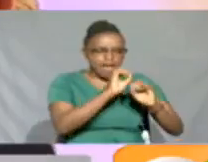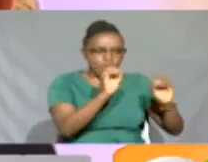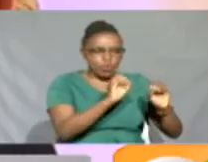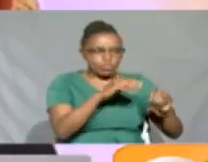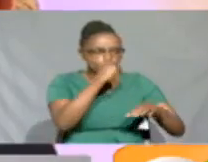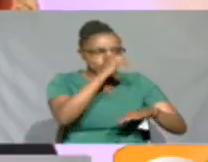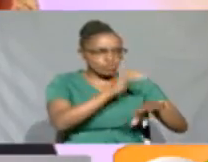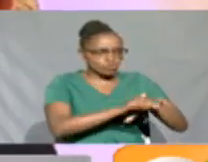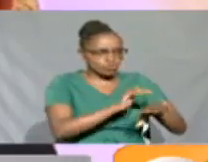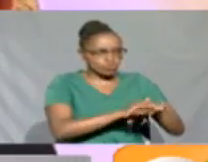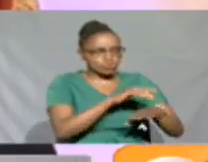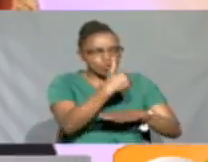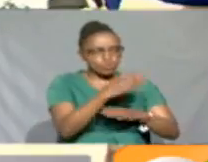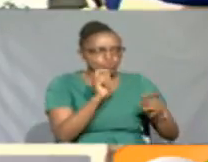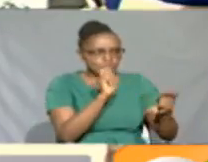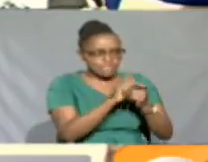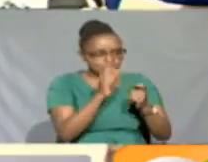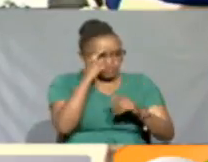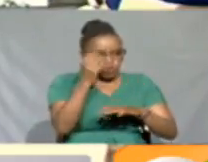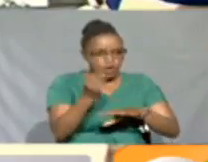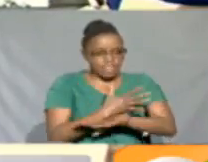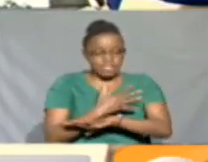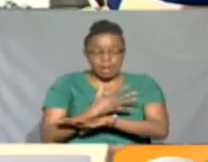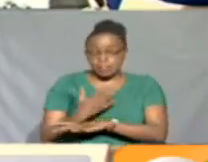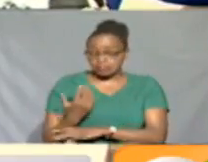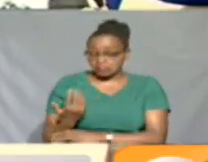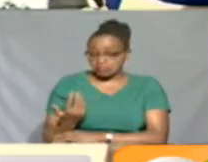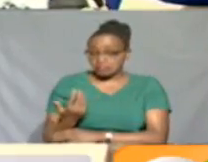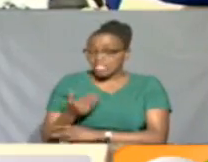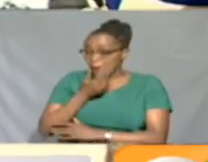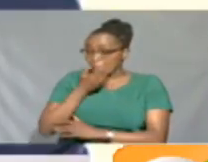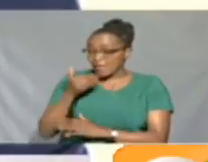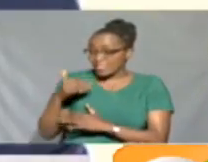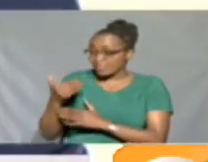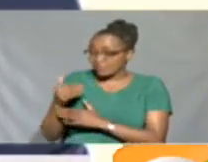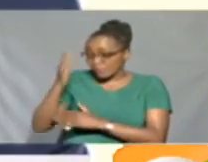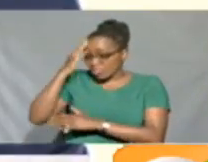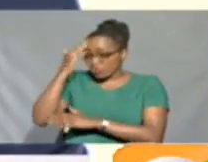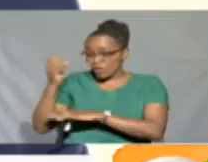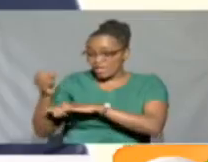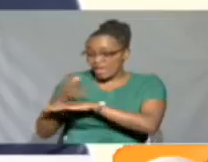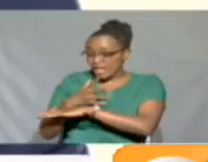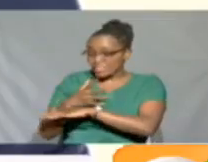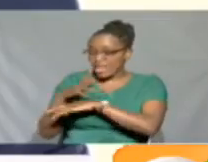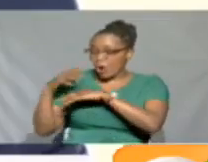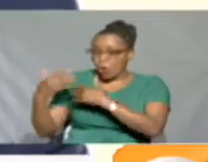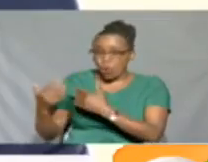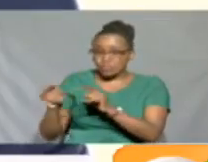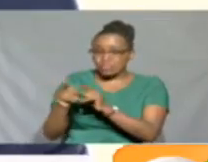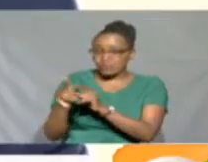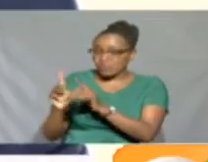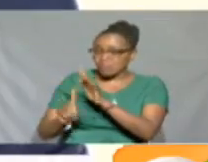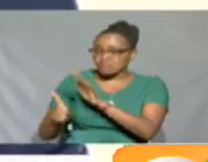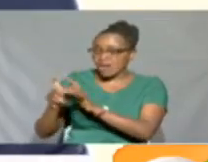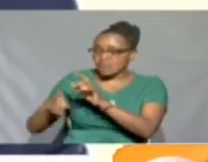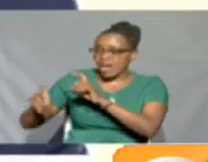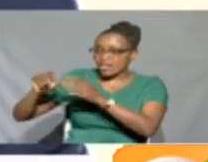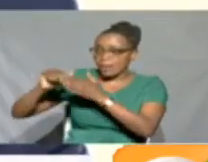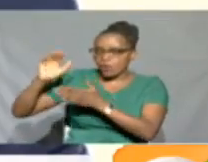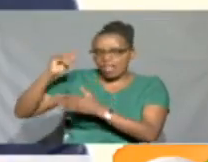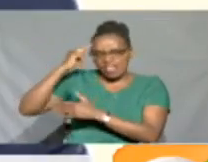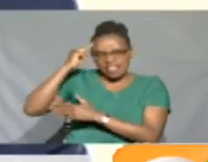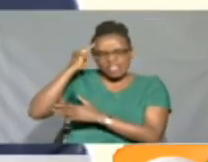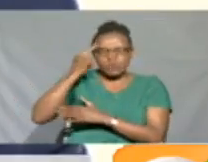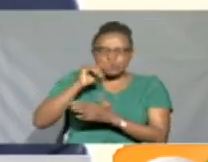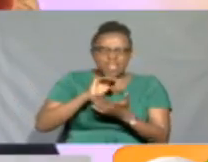good to screen for cancer. So based on the numbers you've seen, are we getting better at detecting cancer, or is it actually on the rise? I think we are